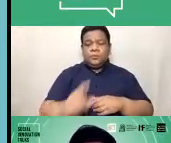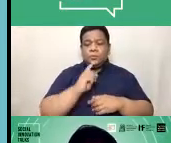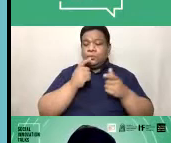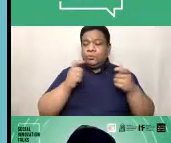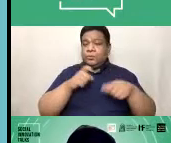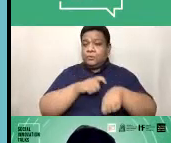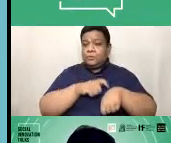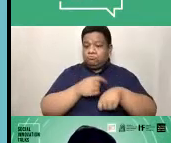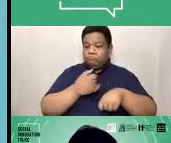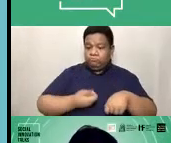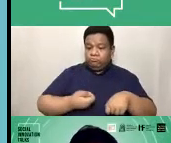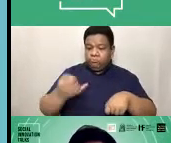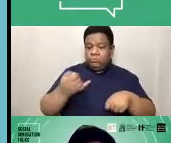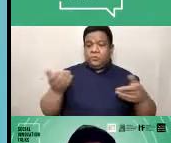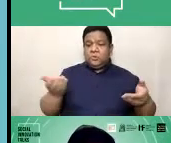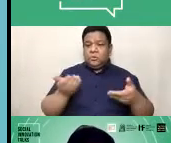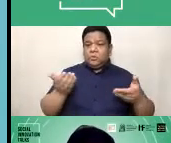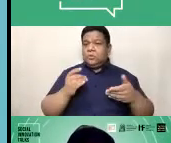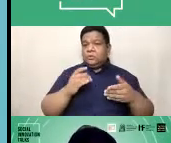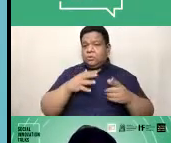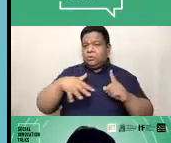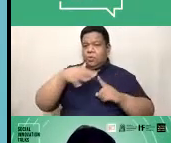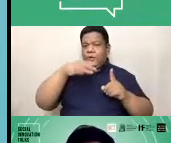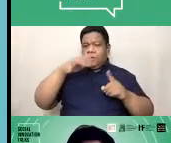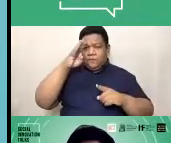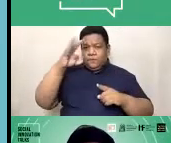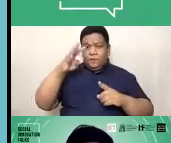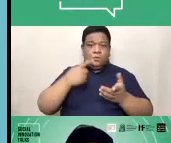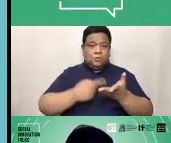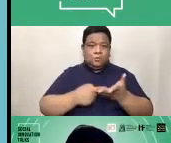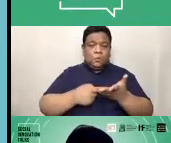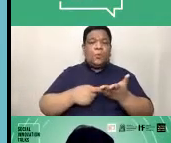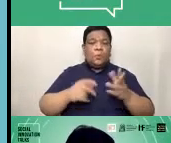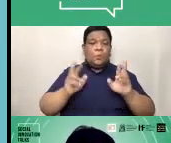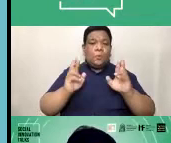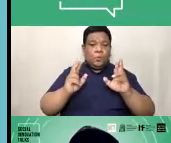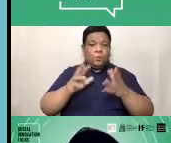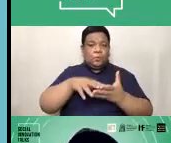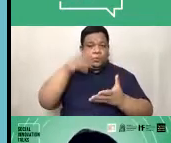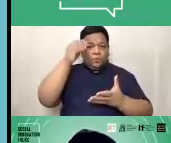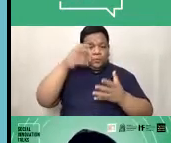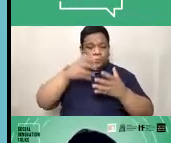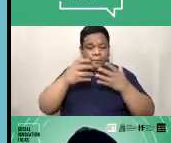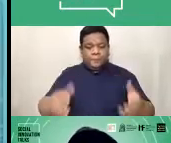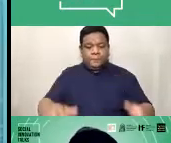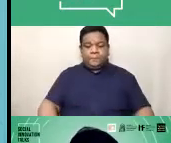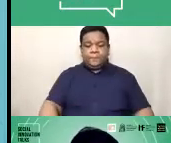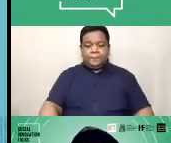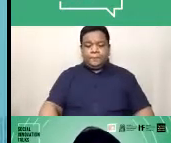to be invited to these social innovation talks, and I hope that we all learn a lot today. Now, for a webinar